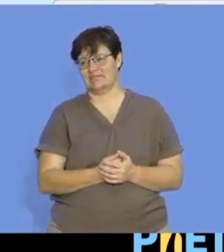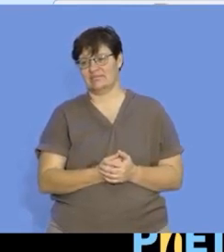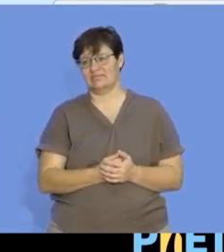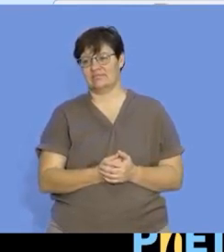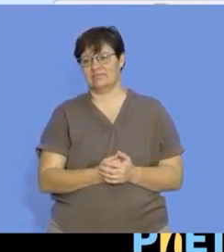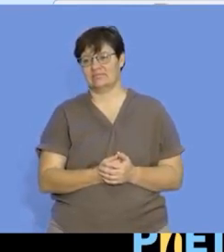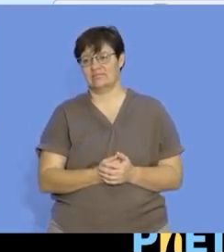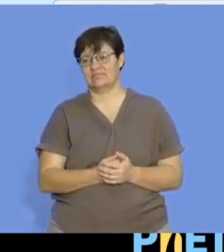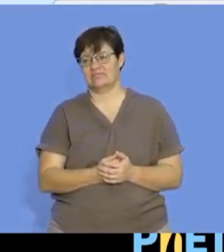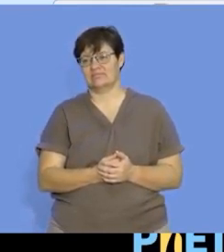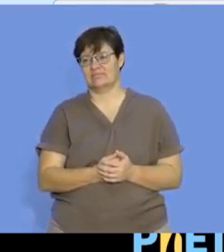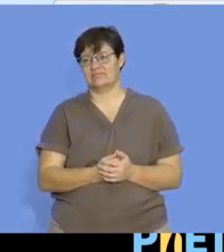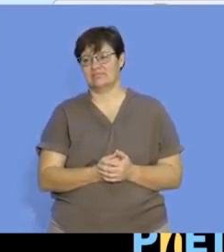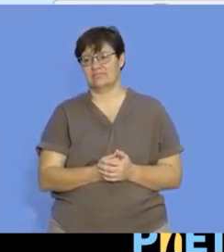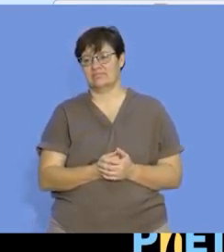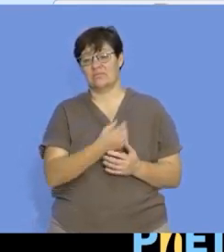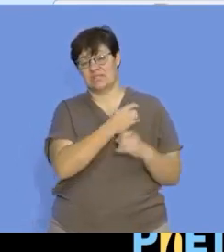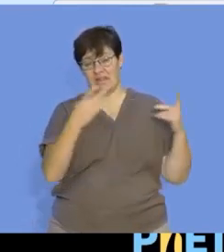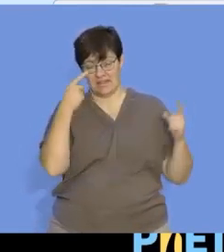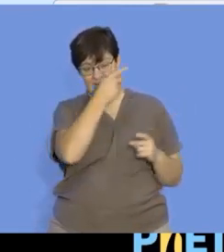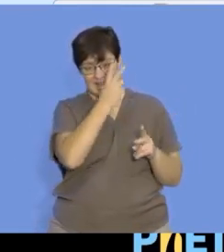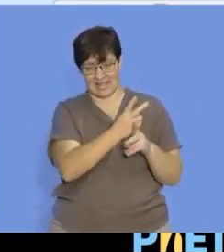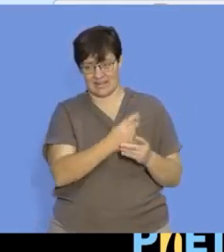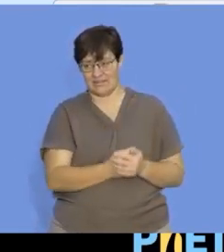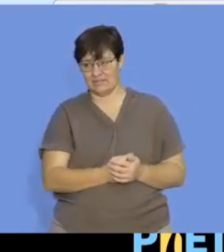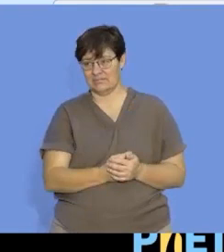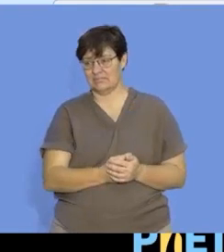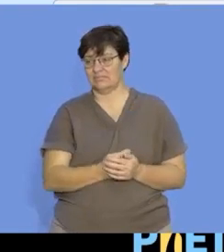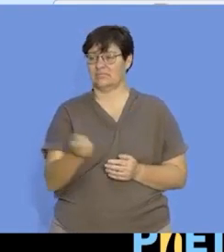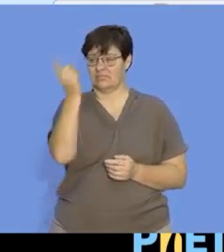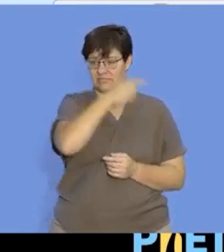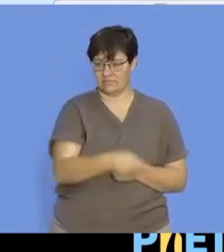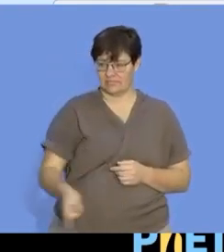here. Let's start him again over there. Watch.